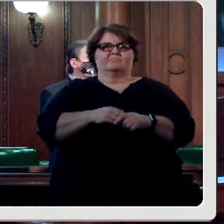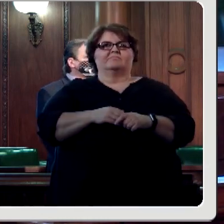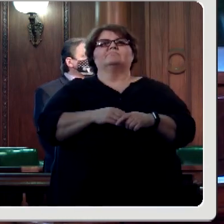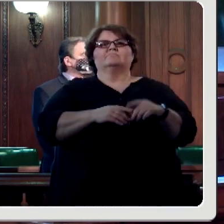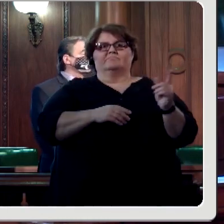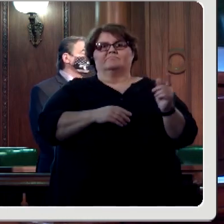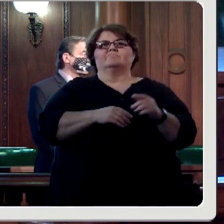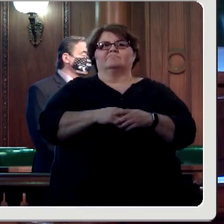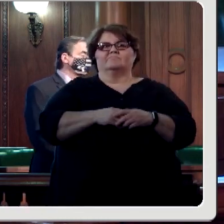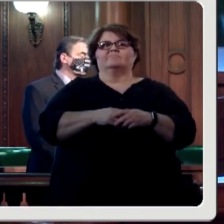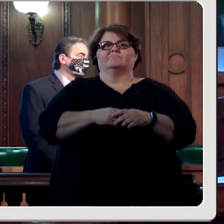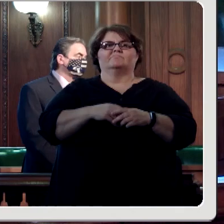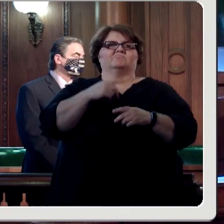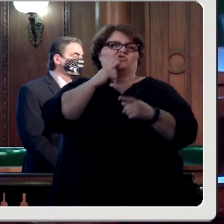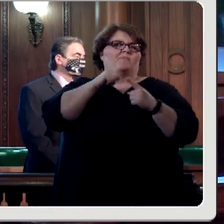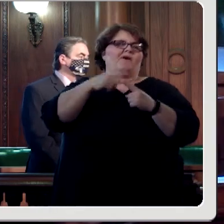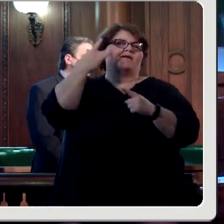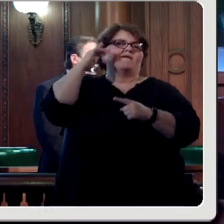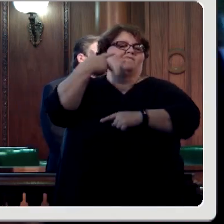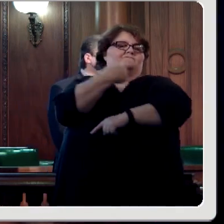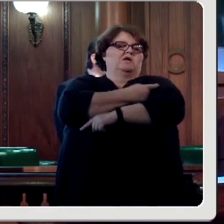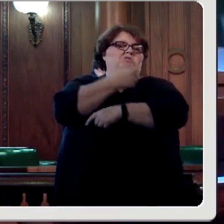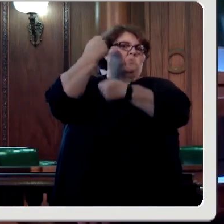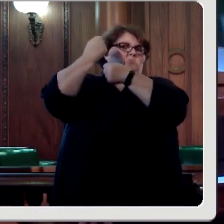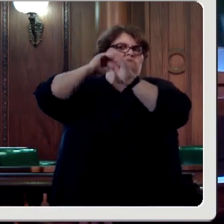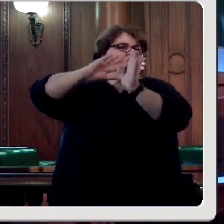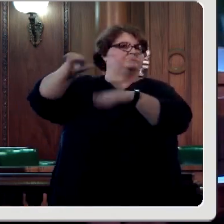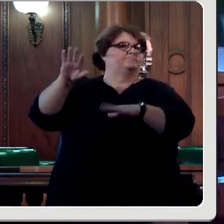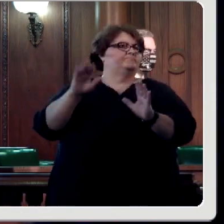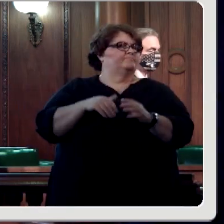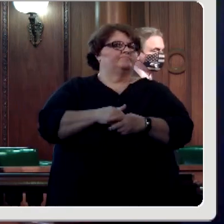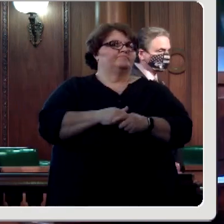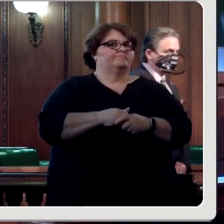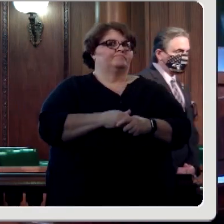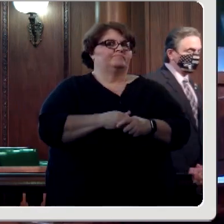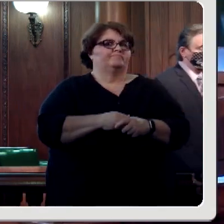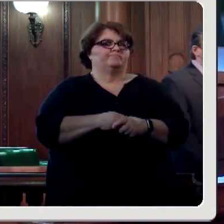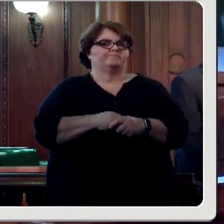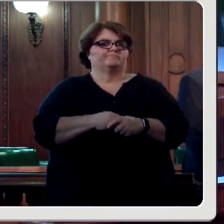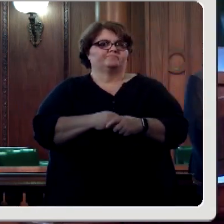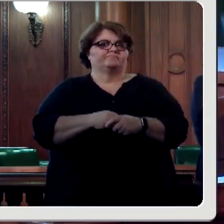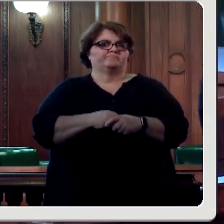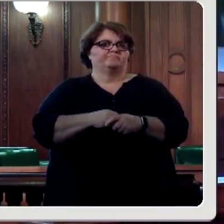Great, much. thank you. Thank you, Mayor. Appreciate all your efforts. Thanks, everyone. And stay healthy and stay safe. Thank you.